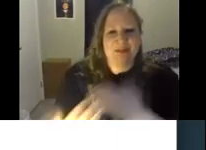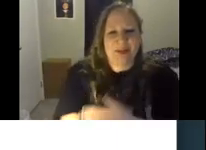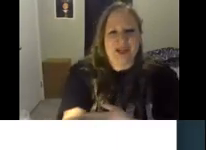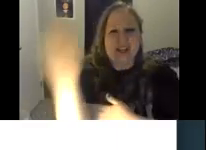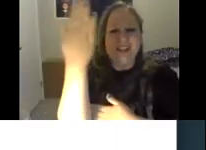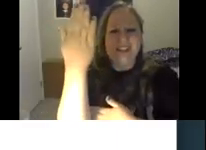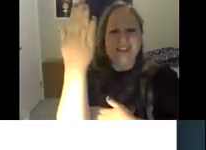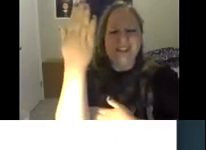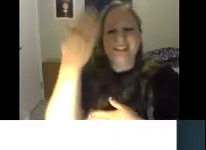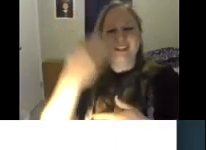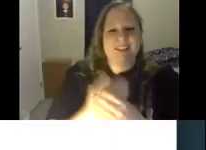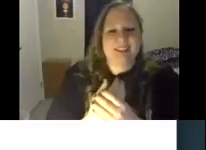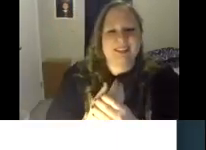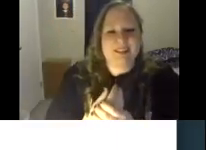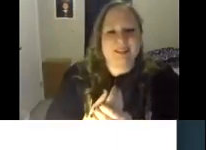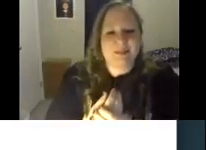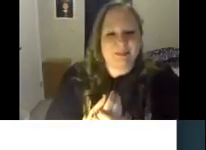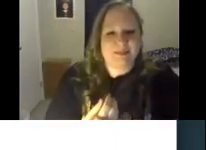Good morning.